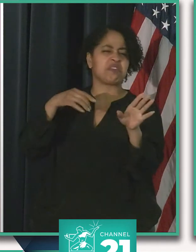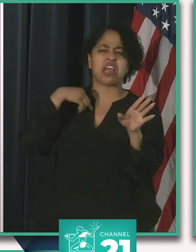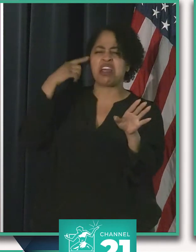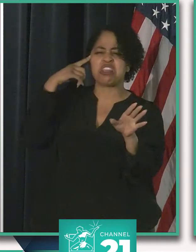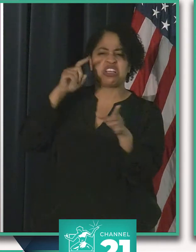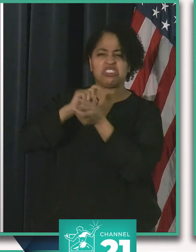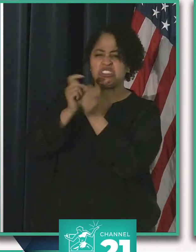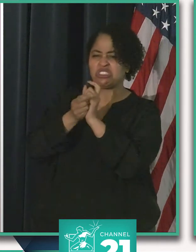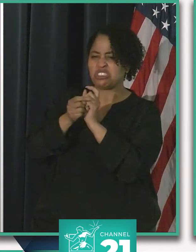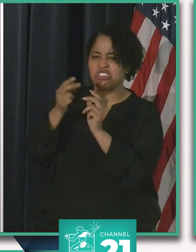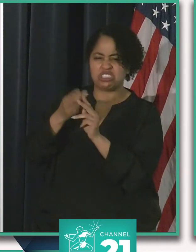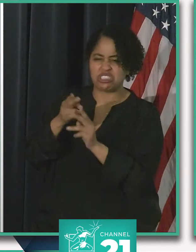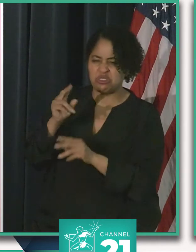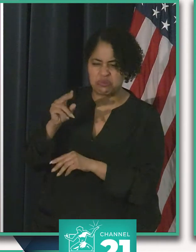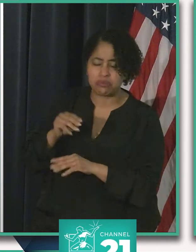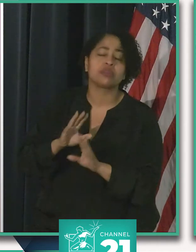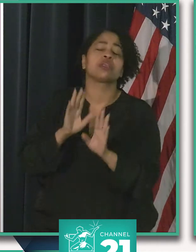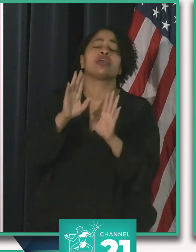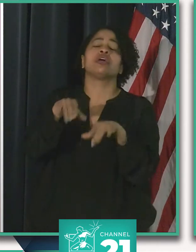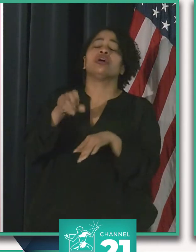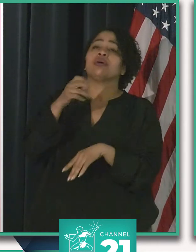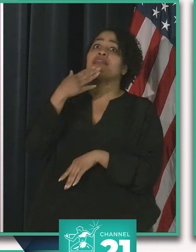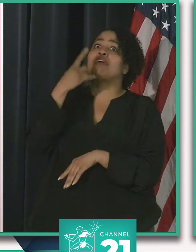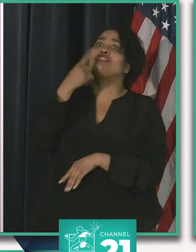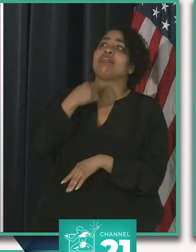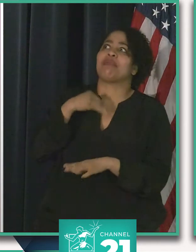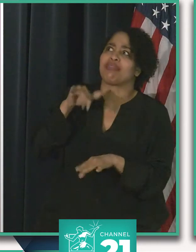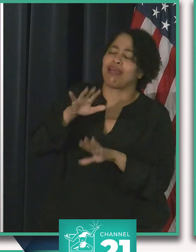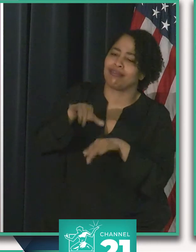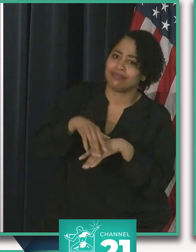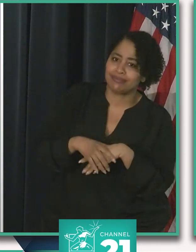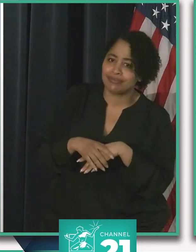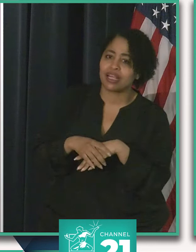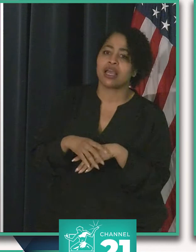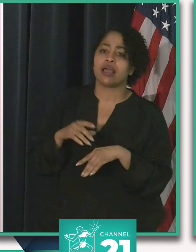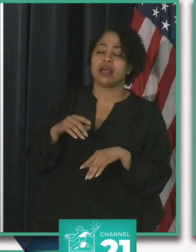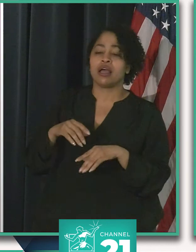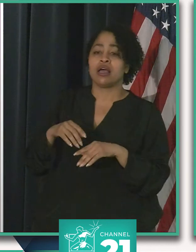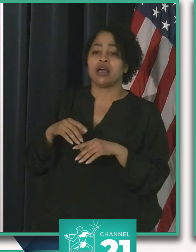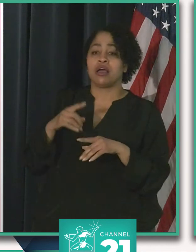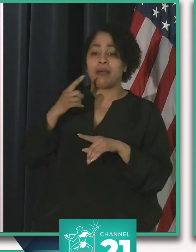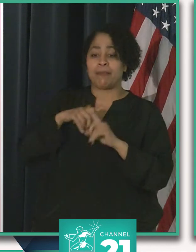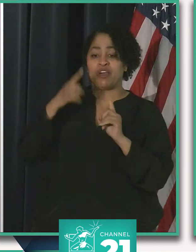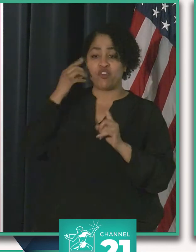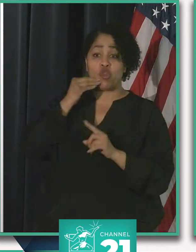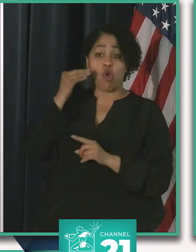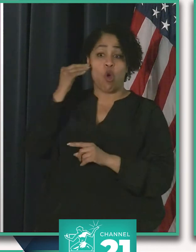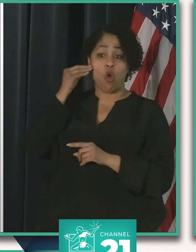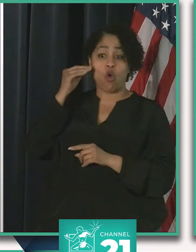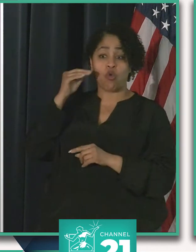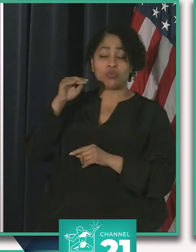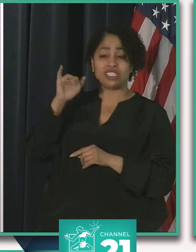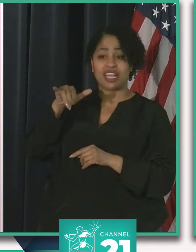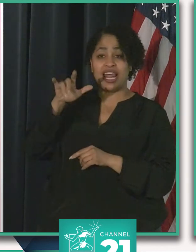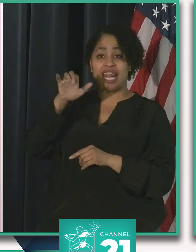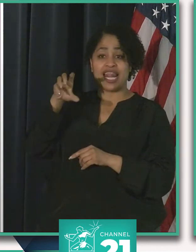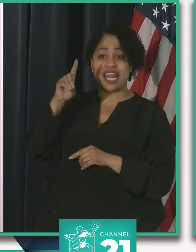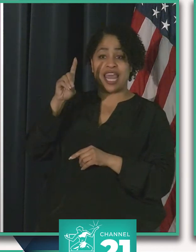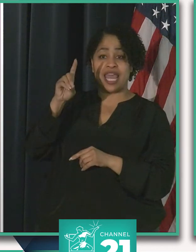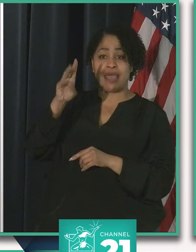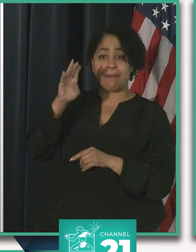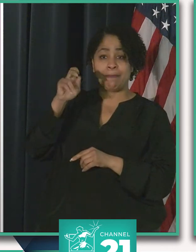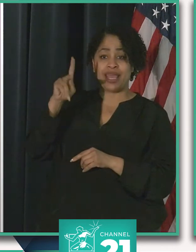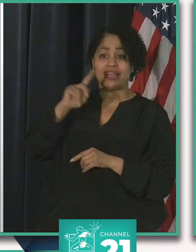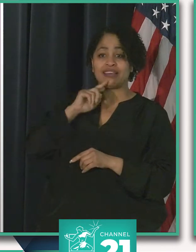is going to change. Okay. Thank you for saying that. Yeah. But in regards to the homes that the land bank is